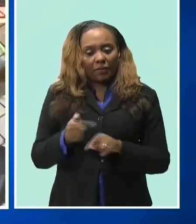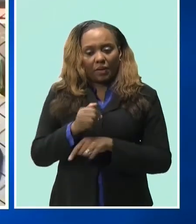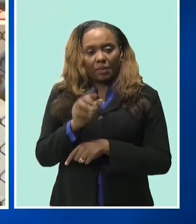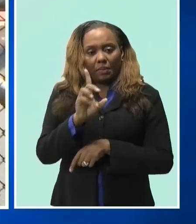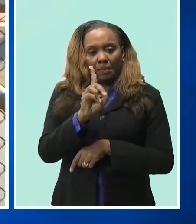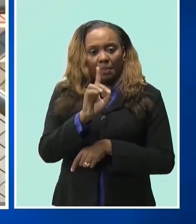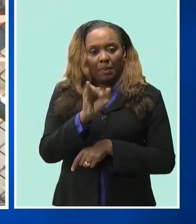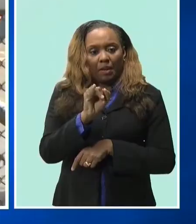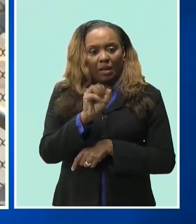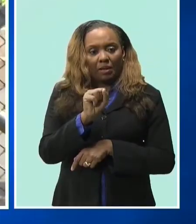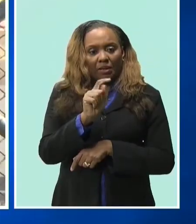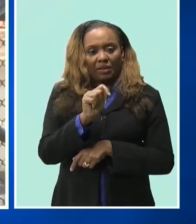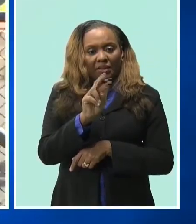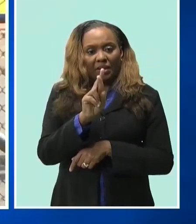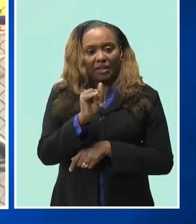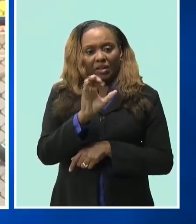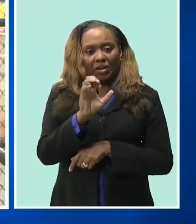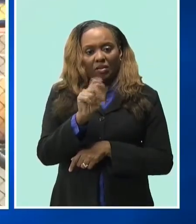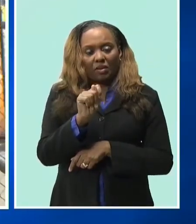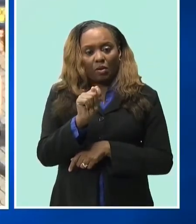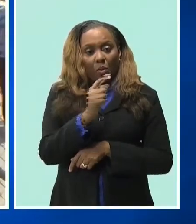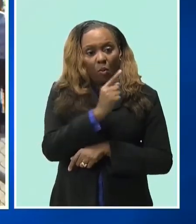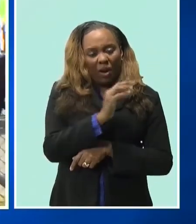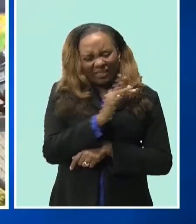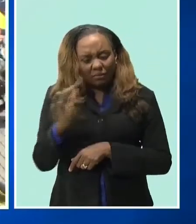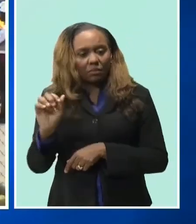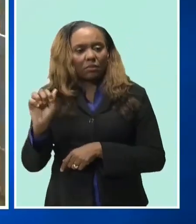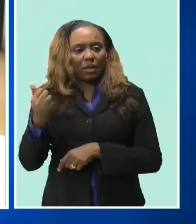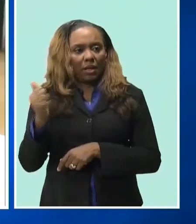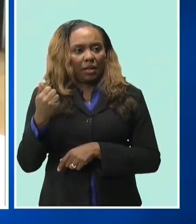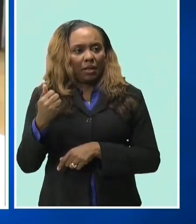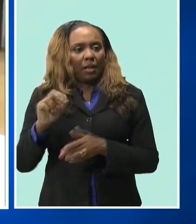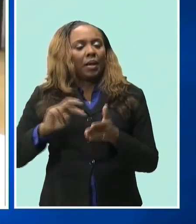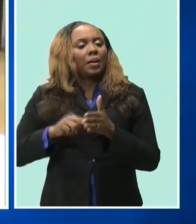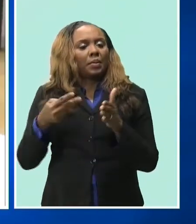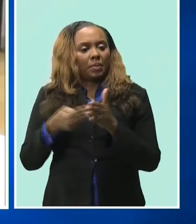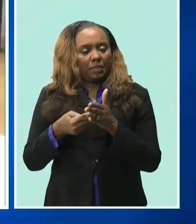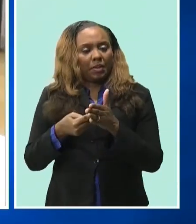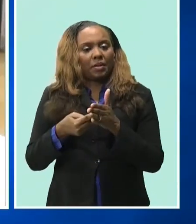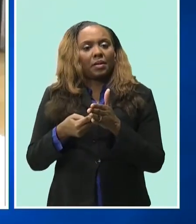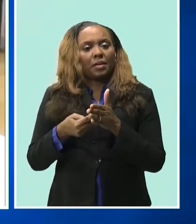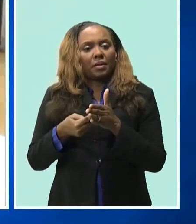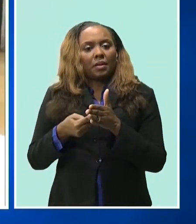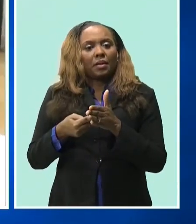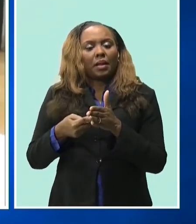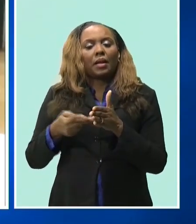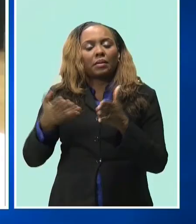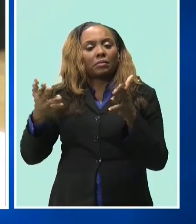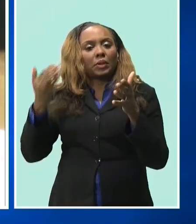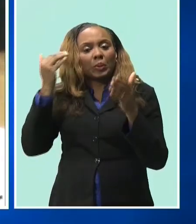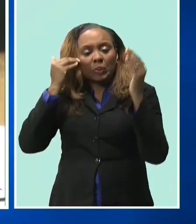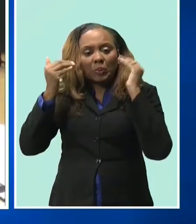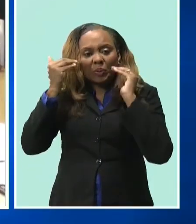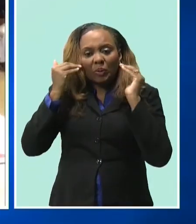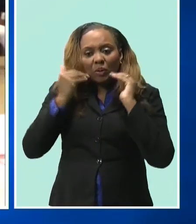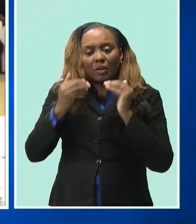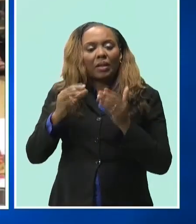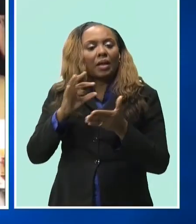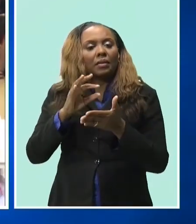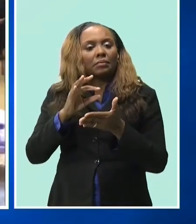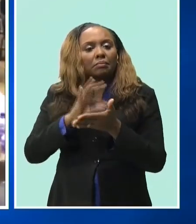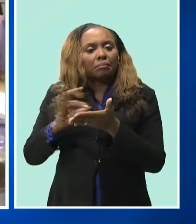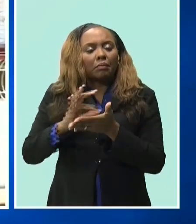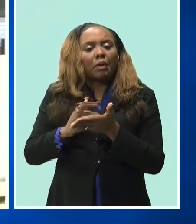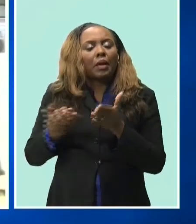that their votes are accounted for, since any government elected would be a government of all the people. It